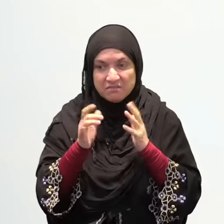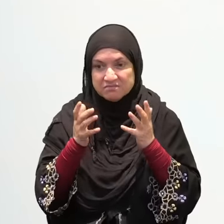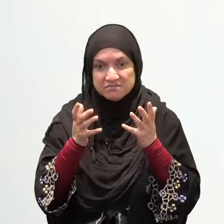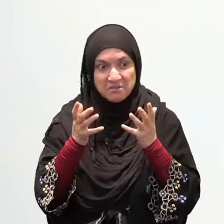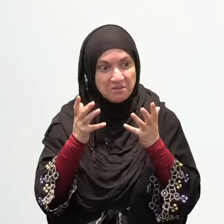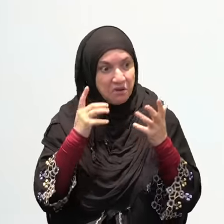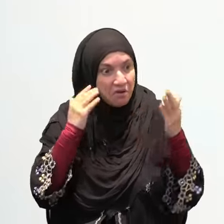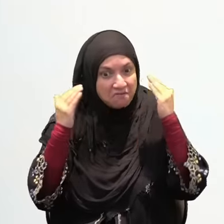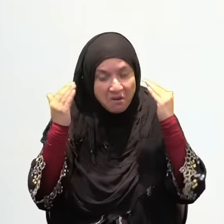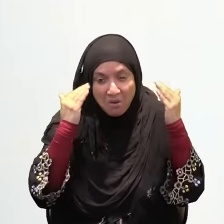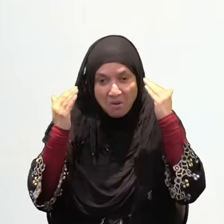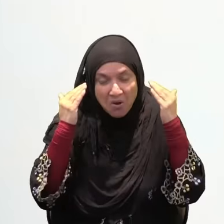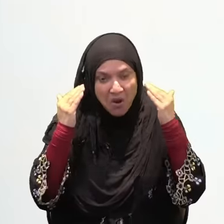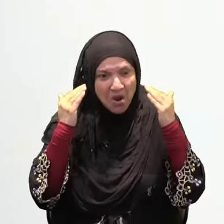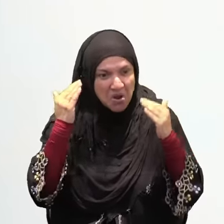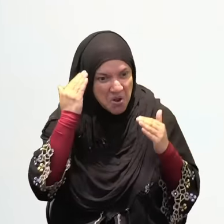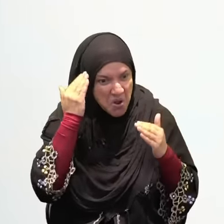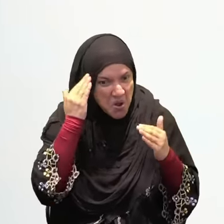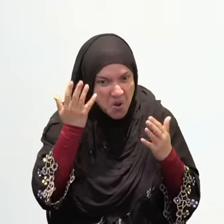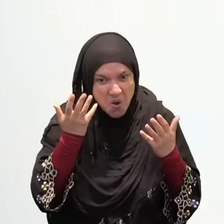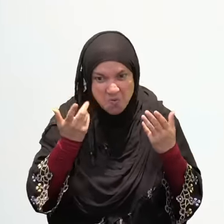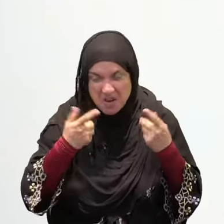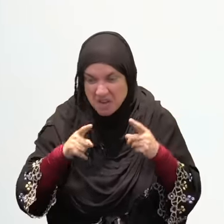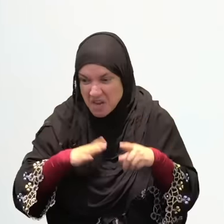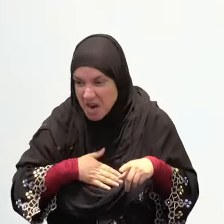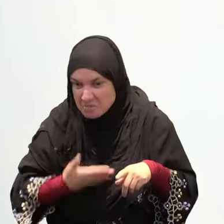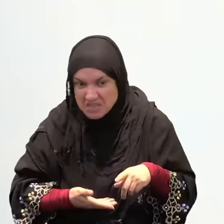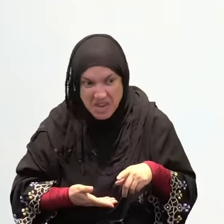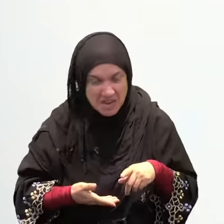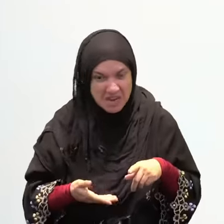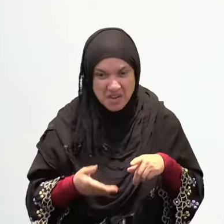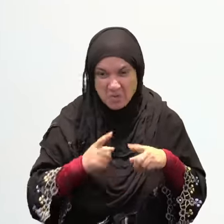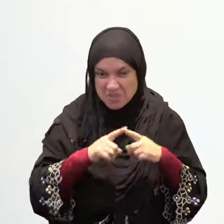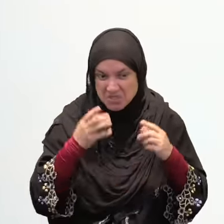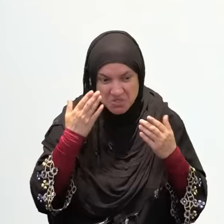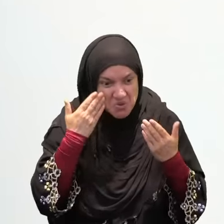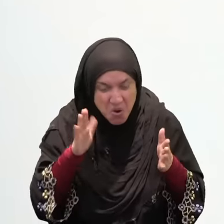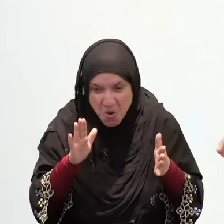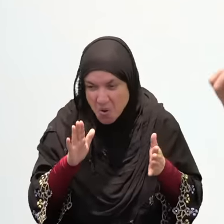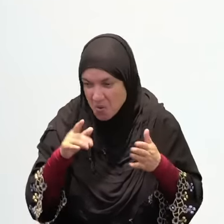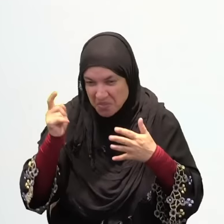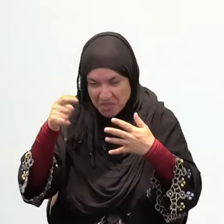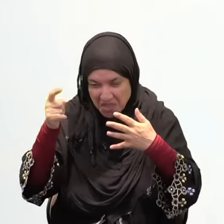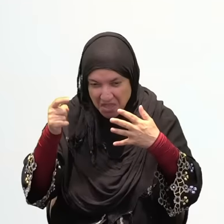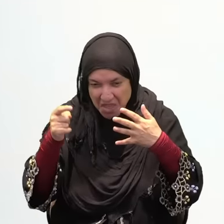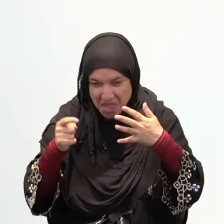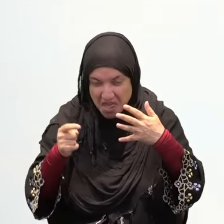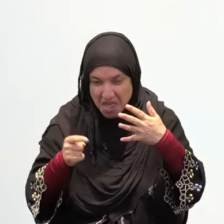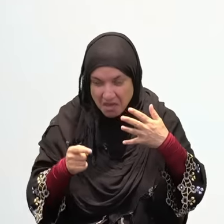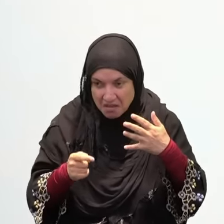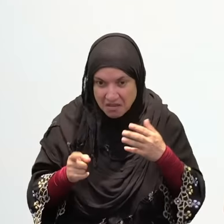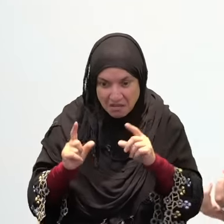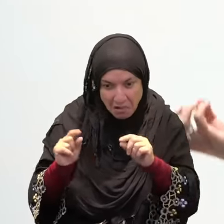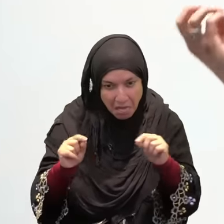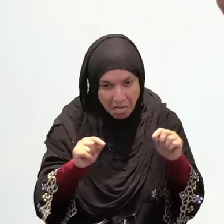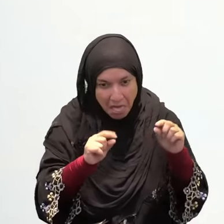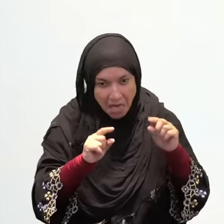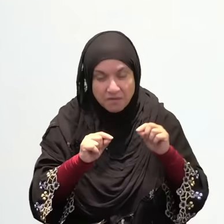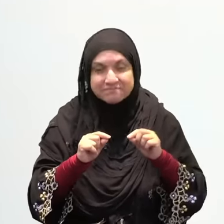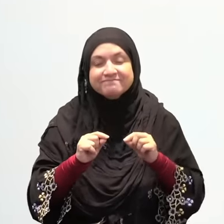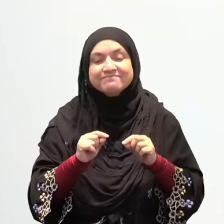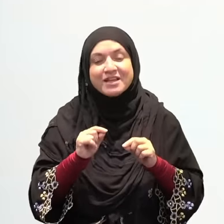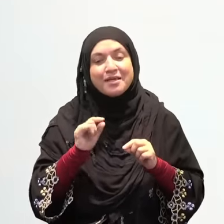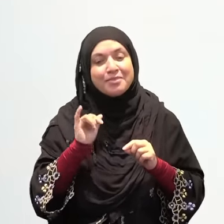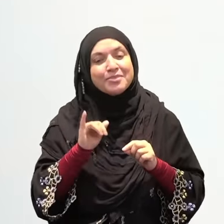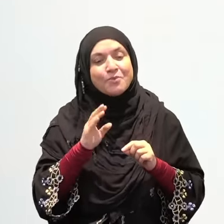they were doing something good, the culture around these people that killed the likes of Uthman radiallahu anhu and Ali radiallahu ta'ala anhu